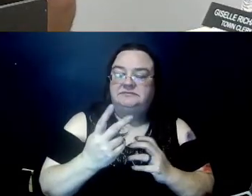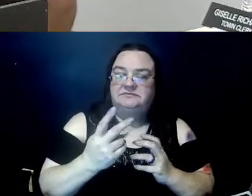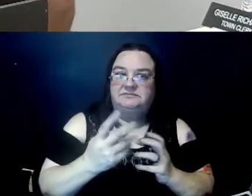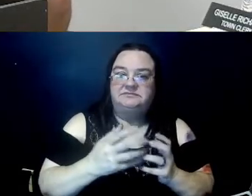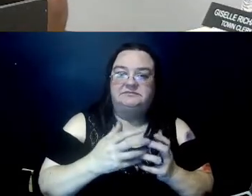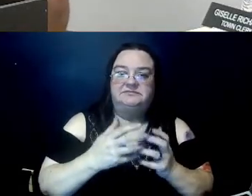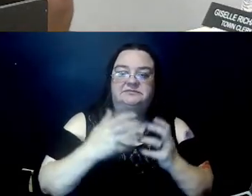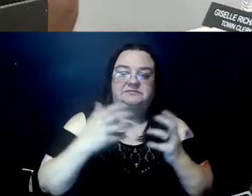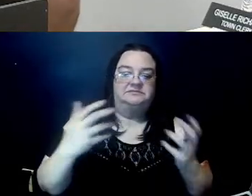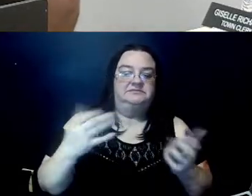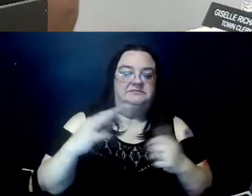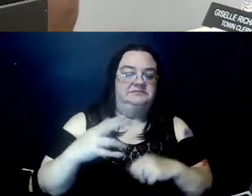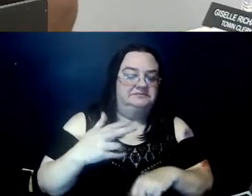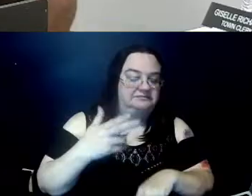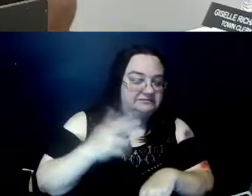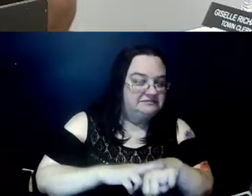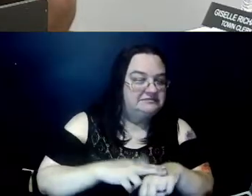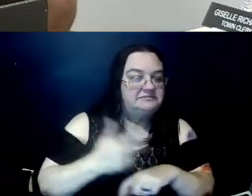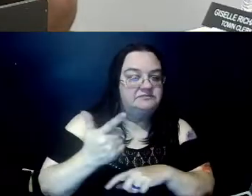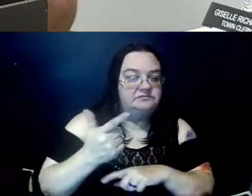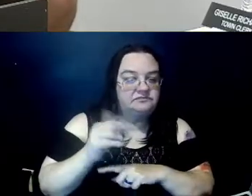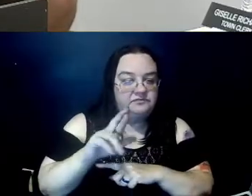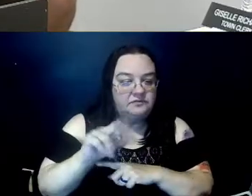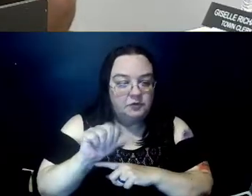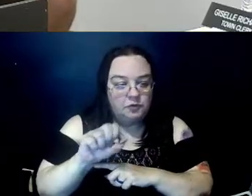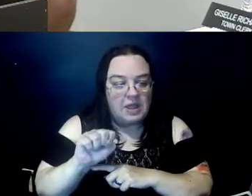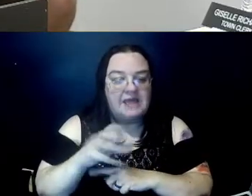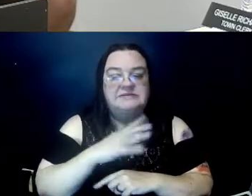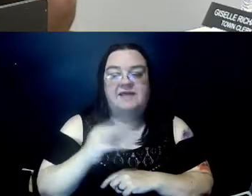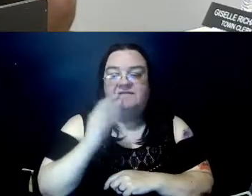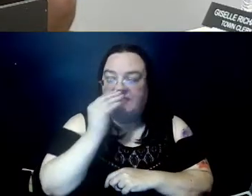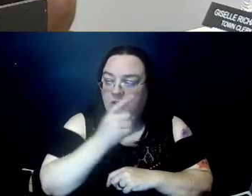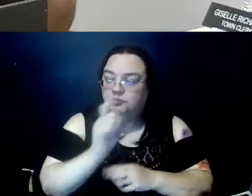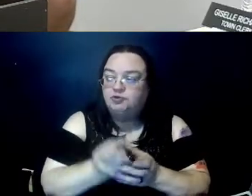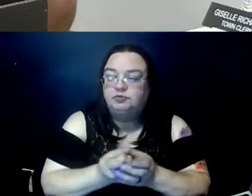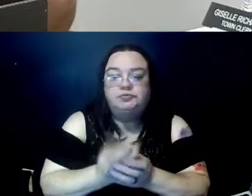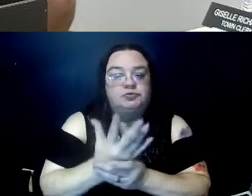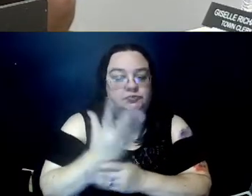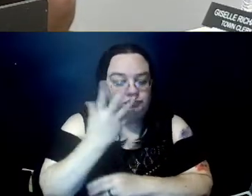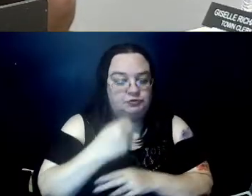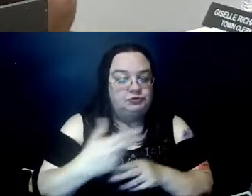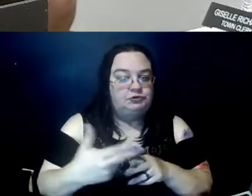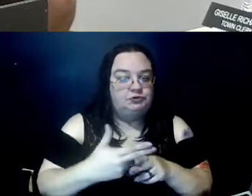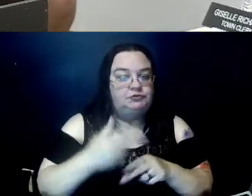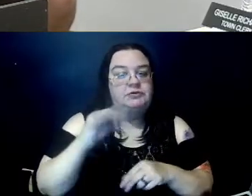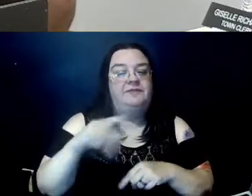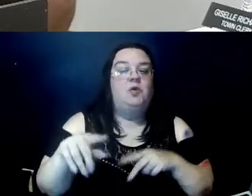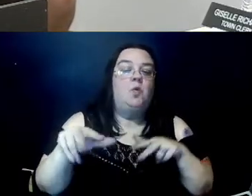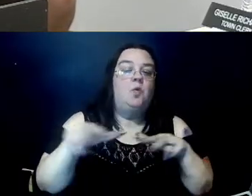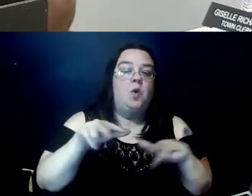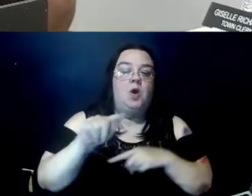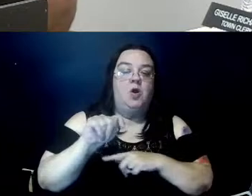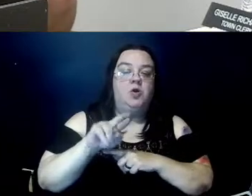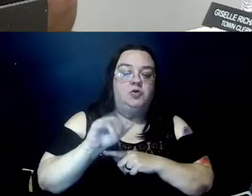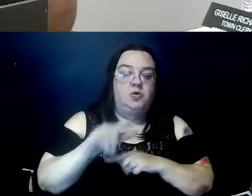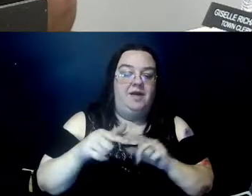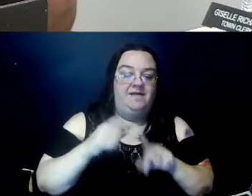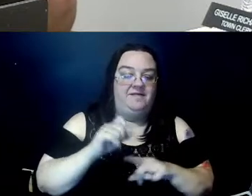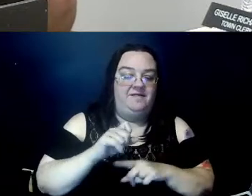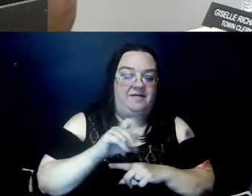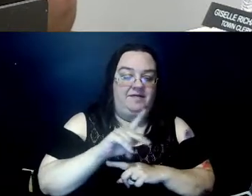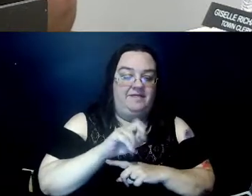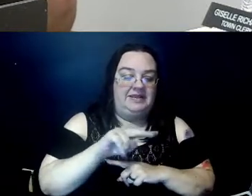native grasses and flowers. They should be blossoming pretty soon. So if you walk down the trail from Ken's Corner to